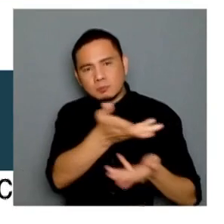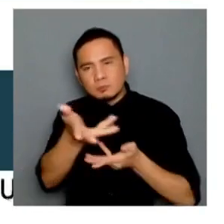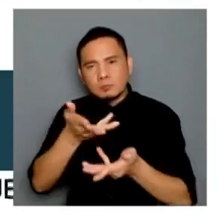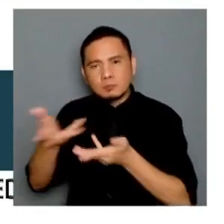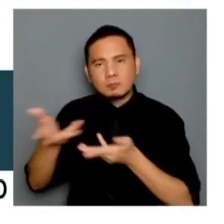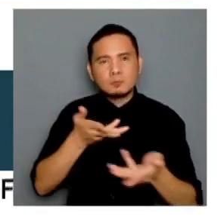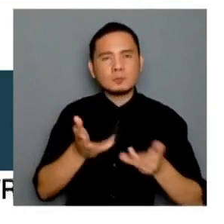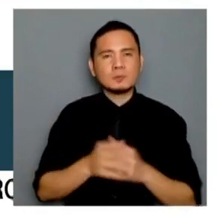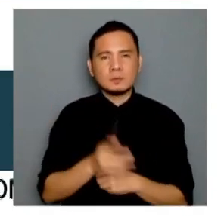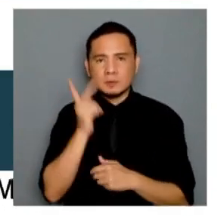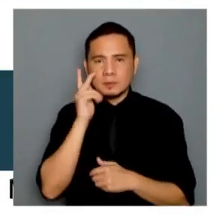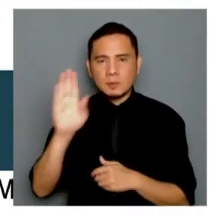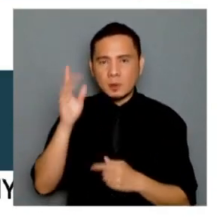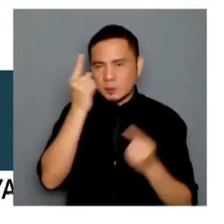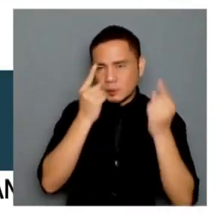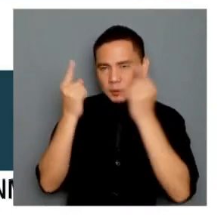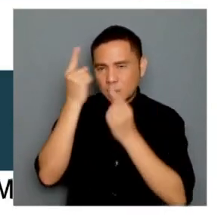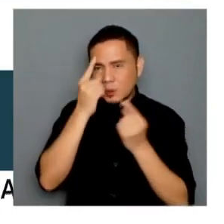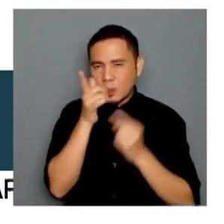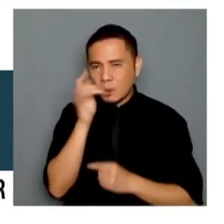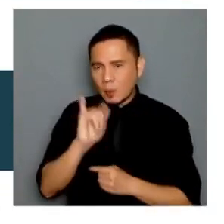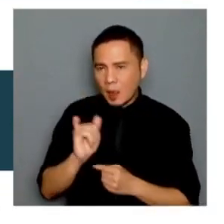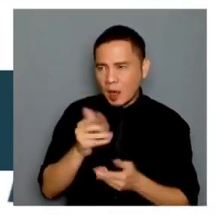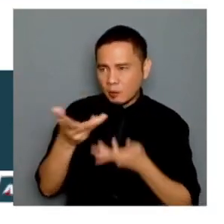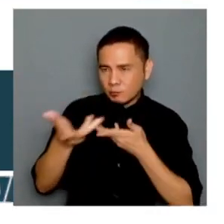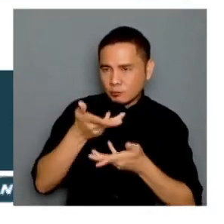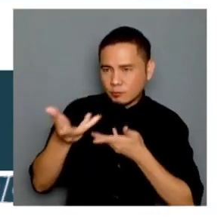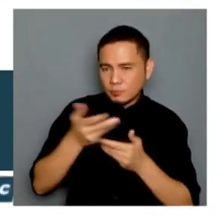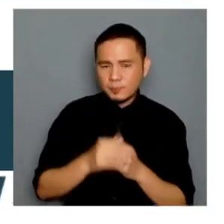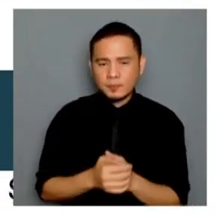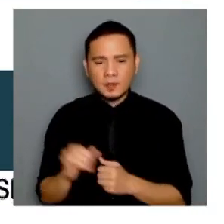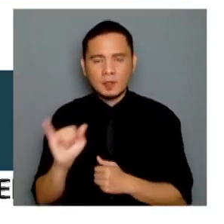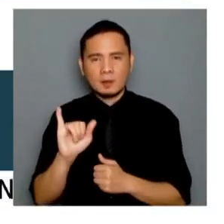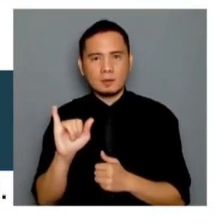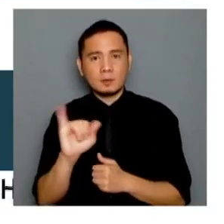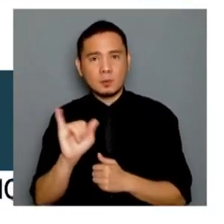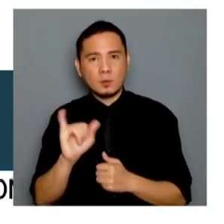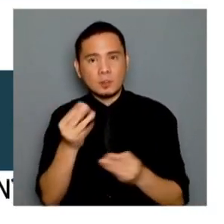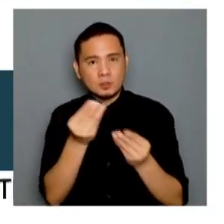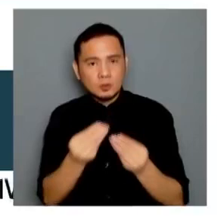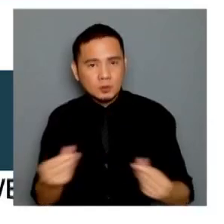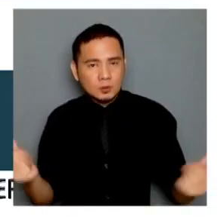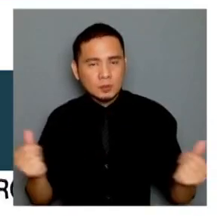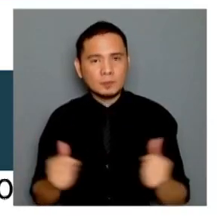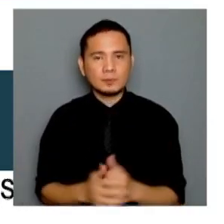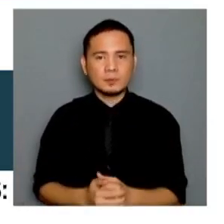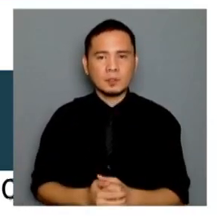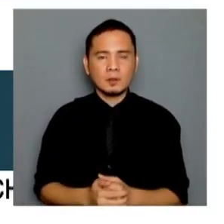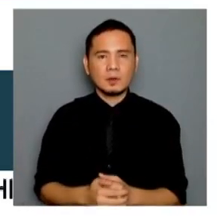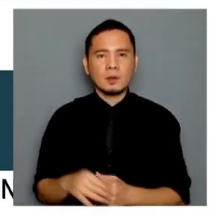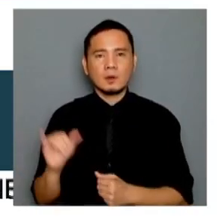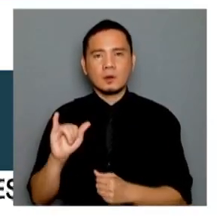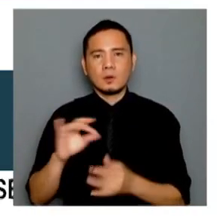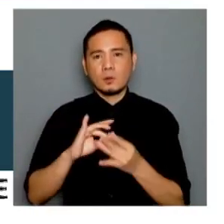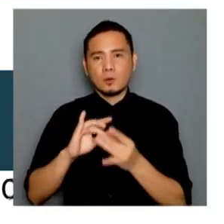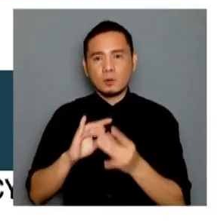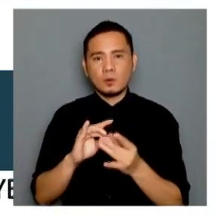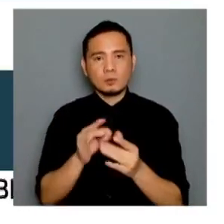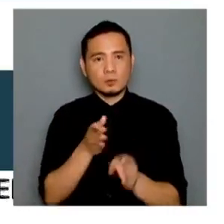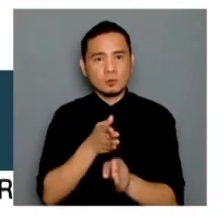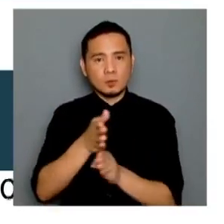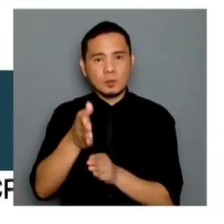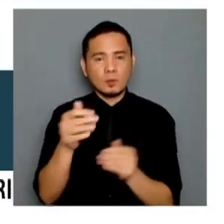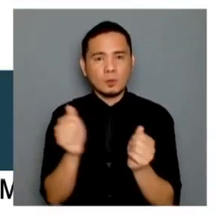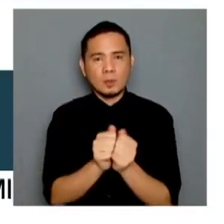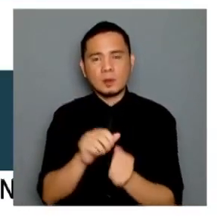their concerns are, and be able to address these. Of course, we will be coordinating directly also